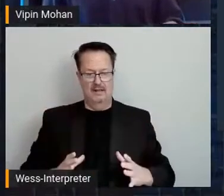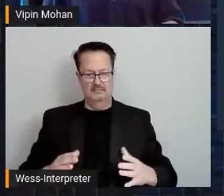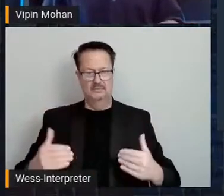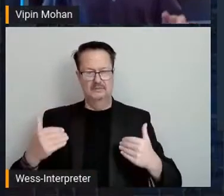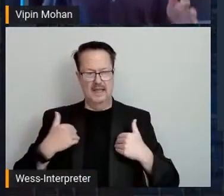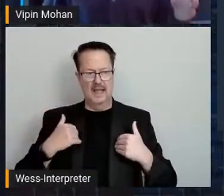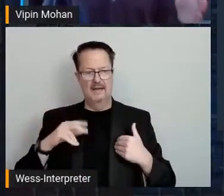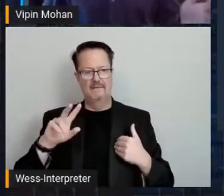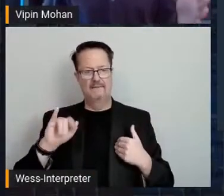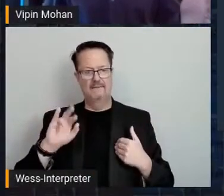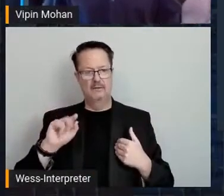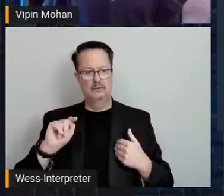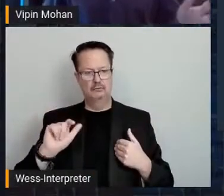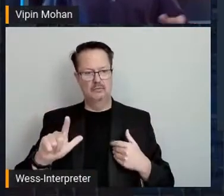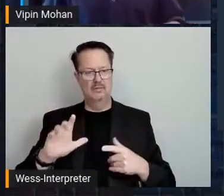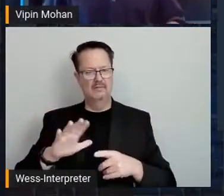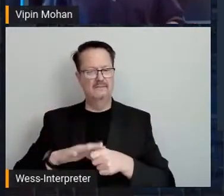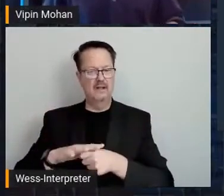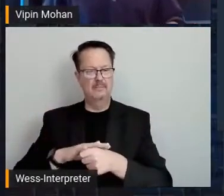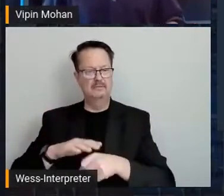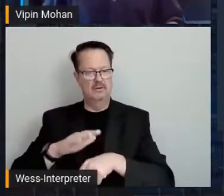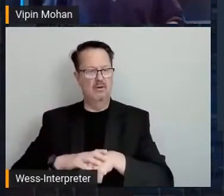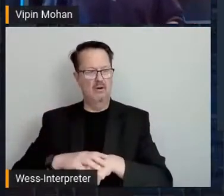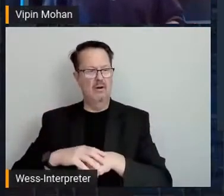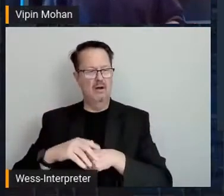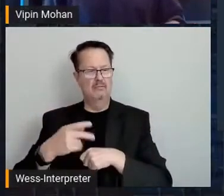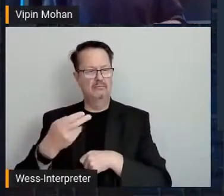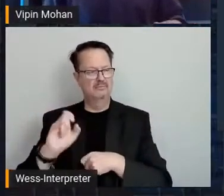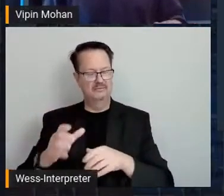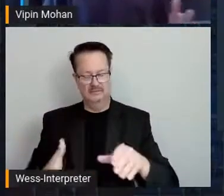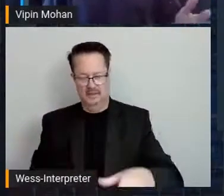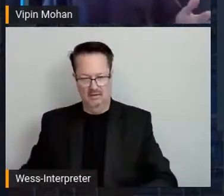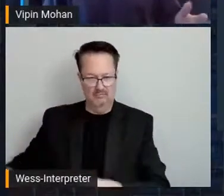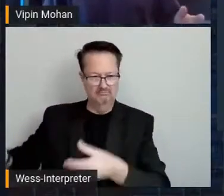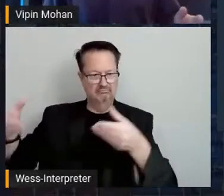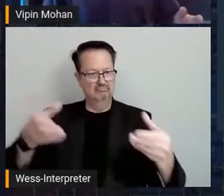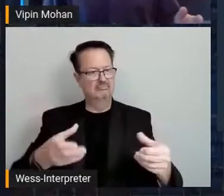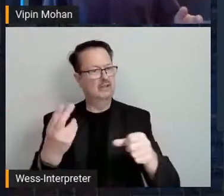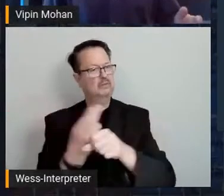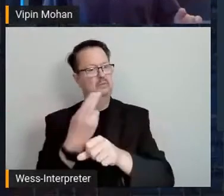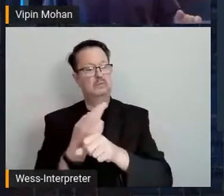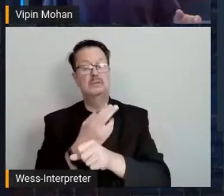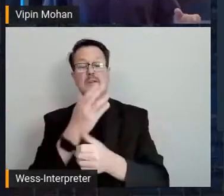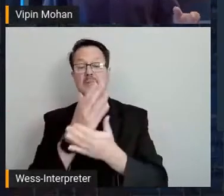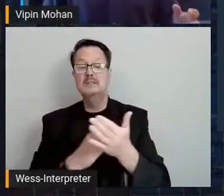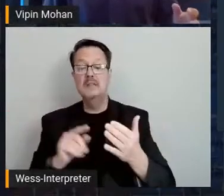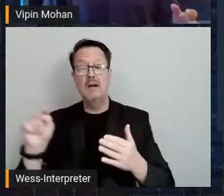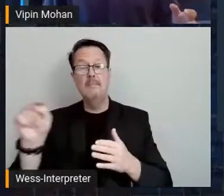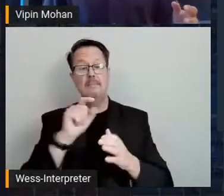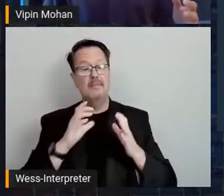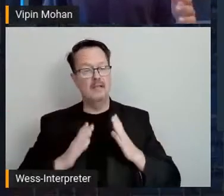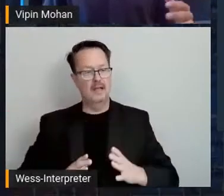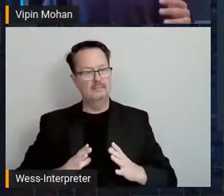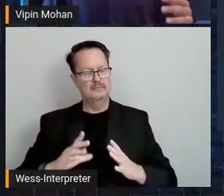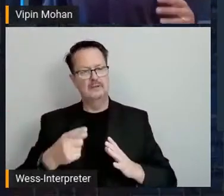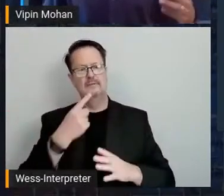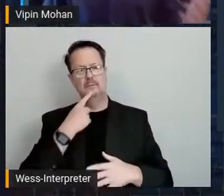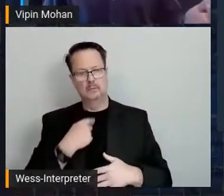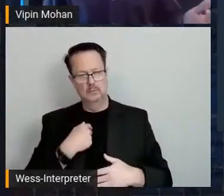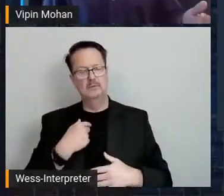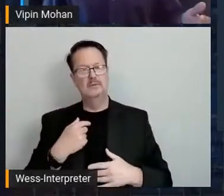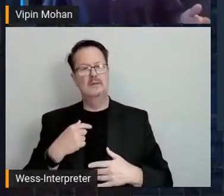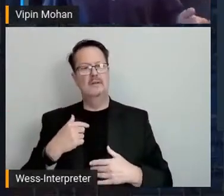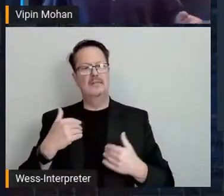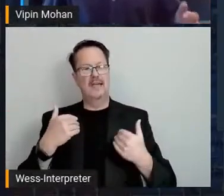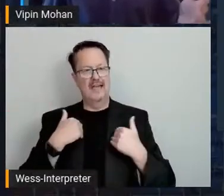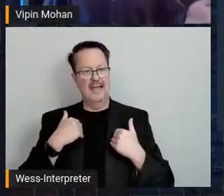environments on premises, and they can use EKS Anywhere out of the box. But some of our customers have indicated that they actually also have bare